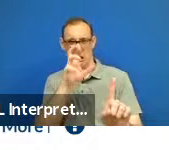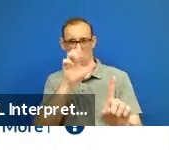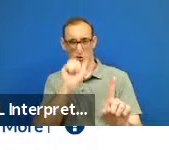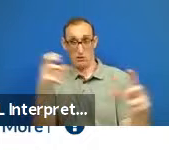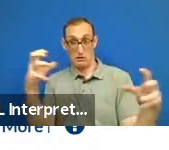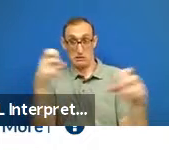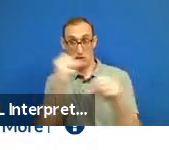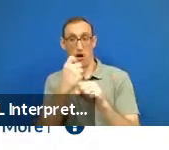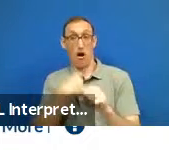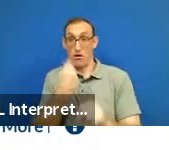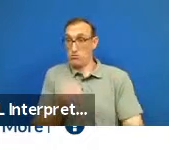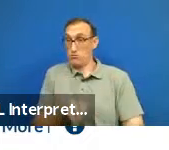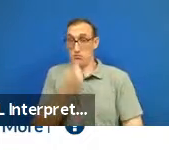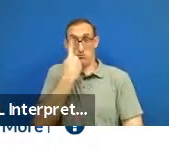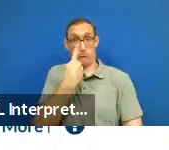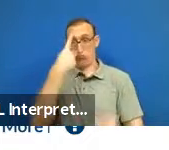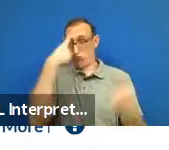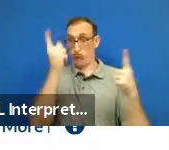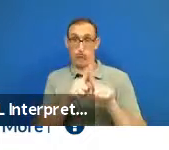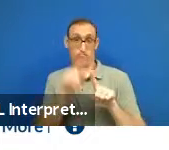it. So.